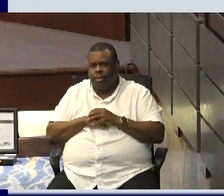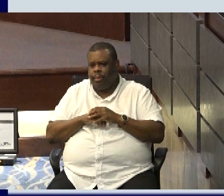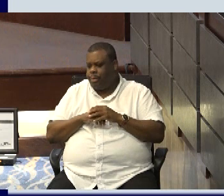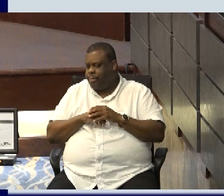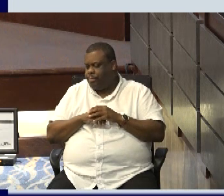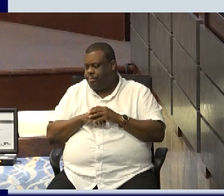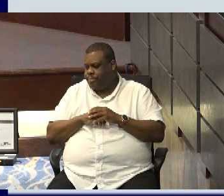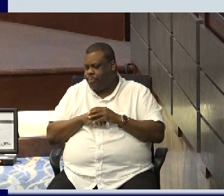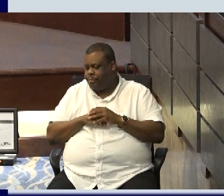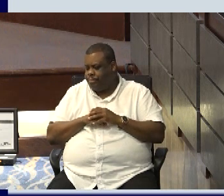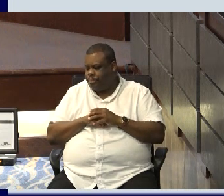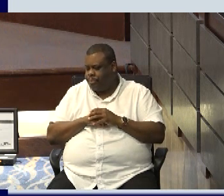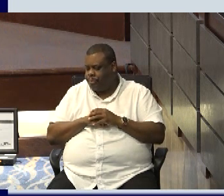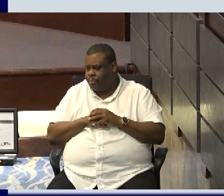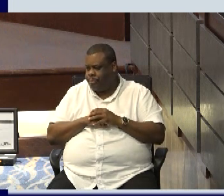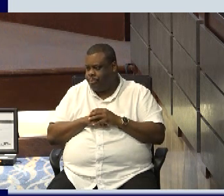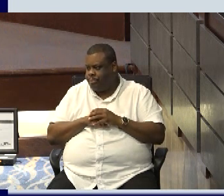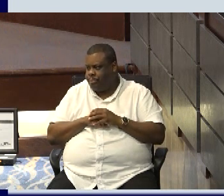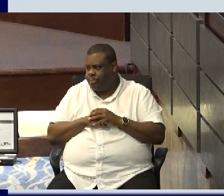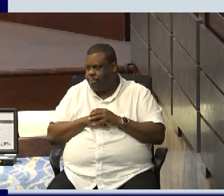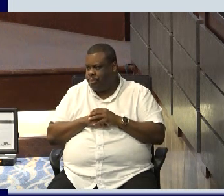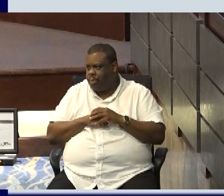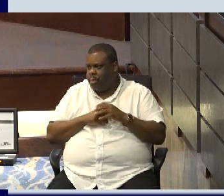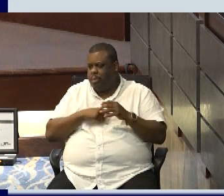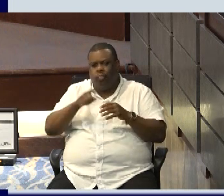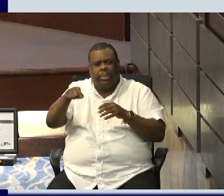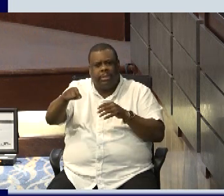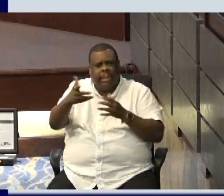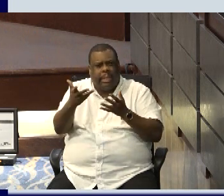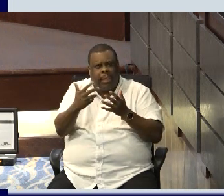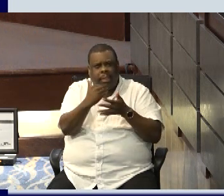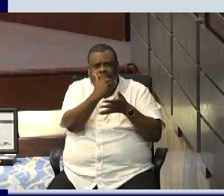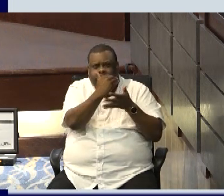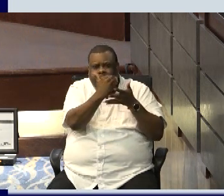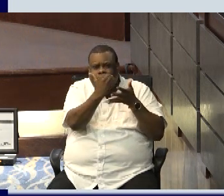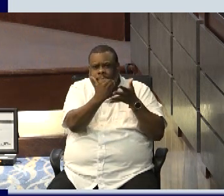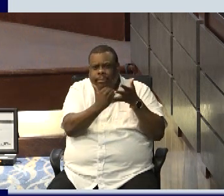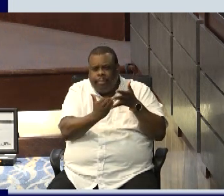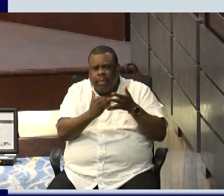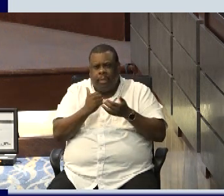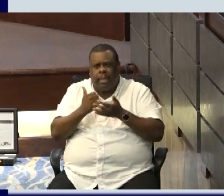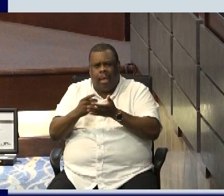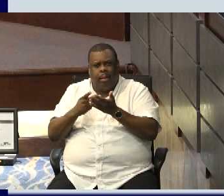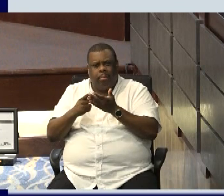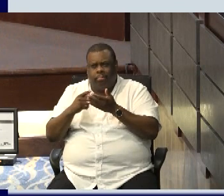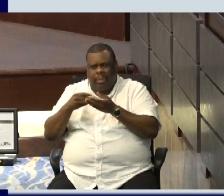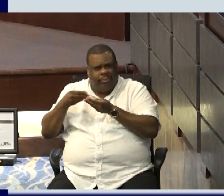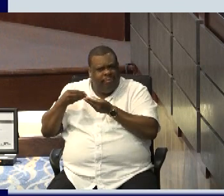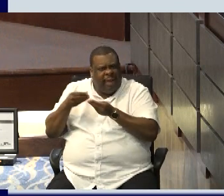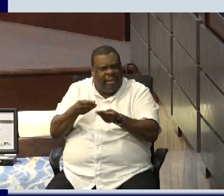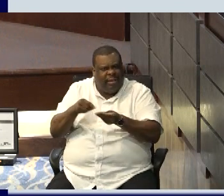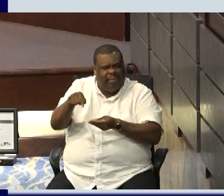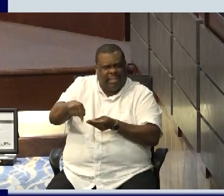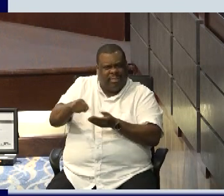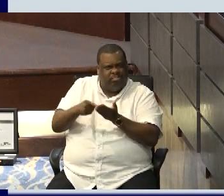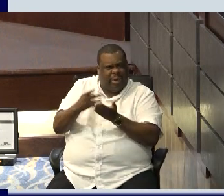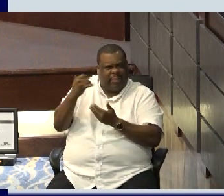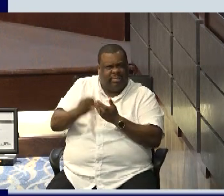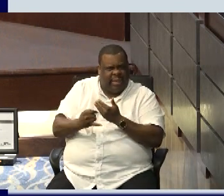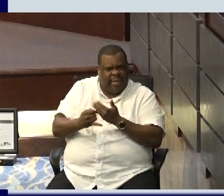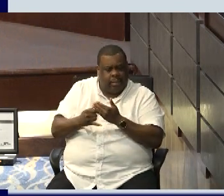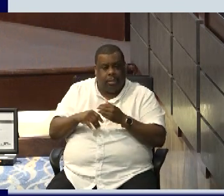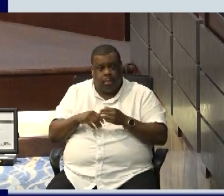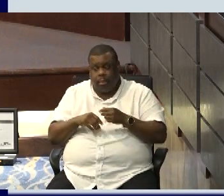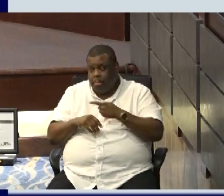of the vision, and the tools that have been assembled as far as how a project like this can be funded are very